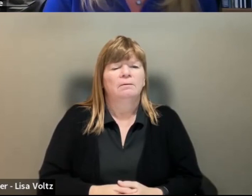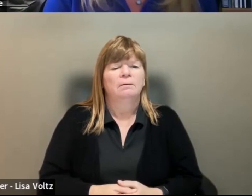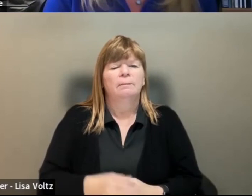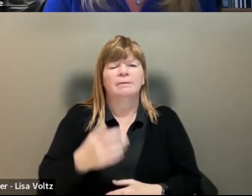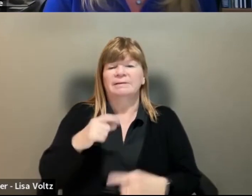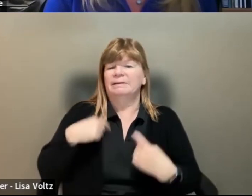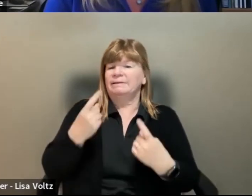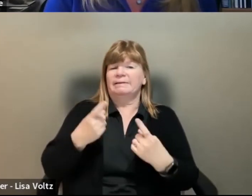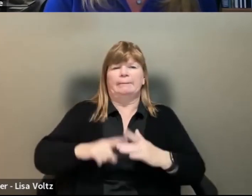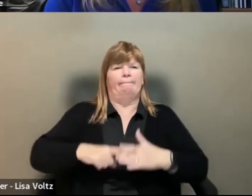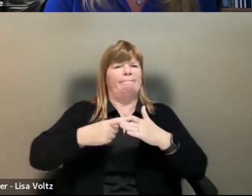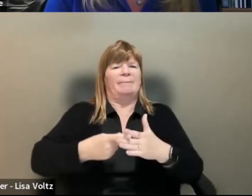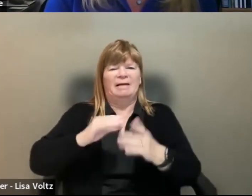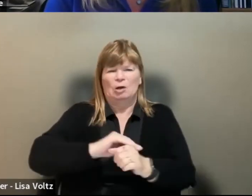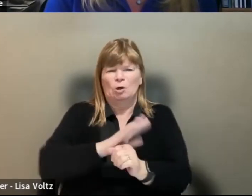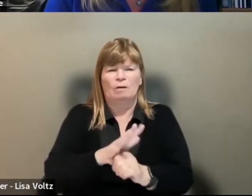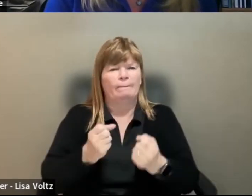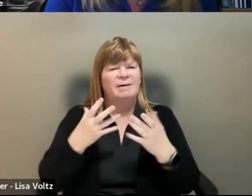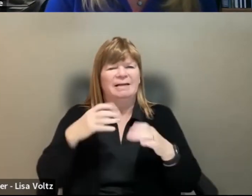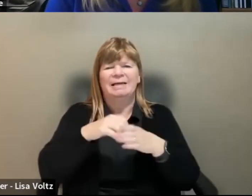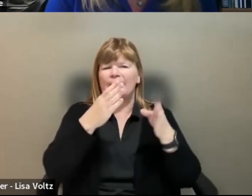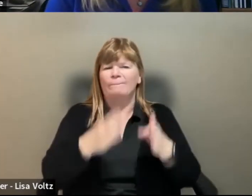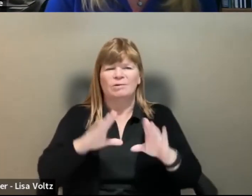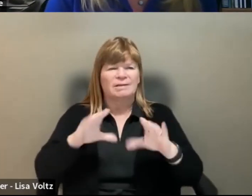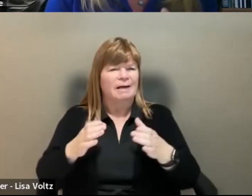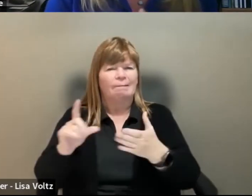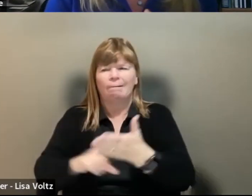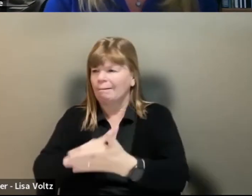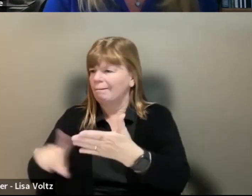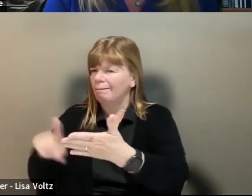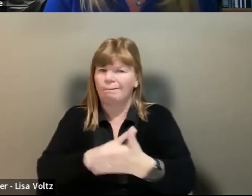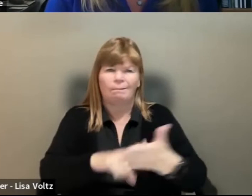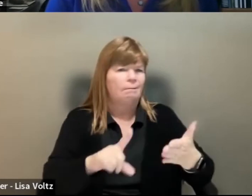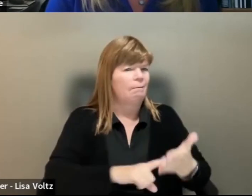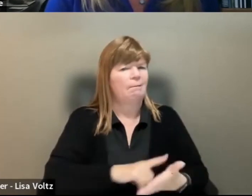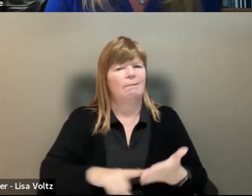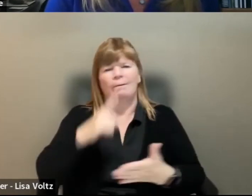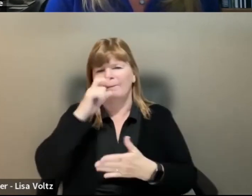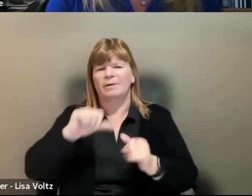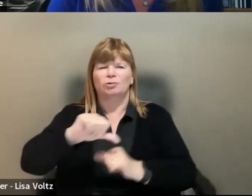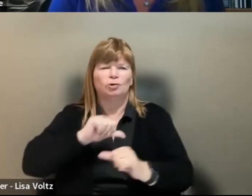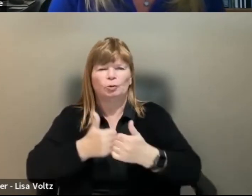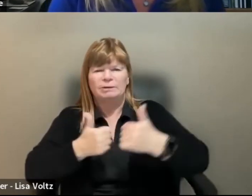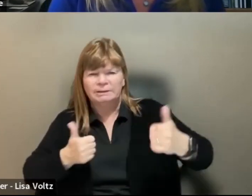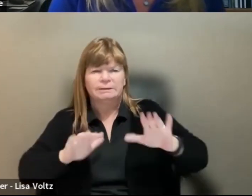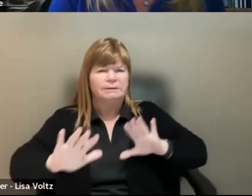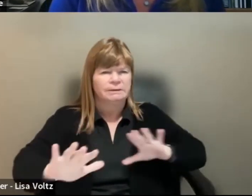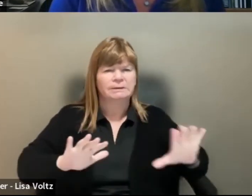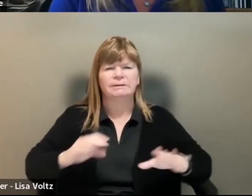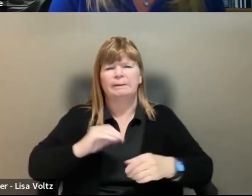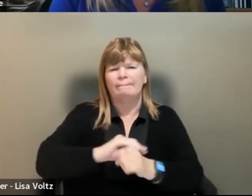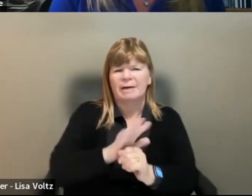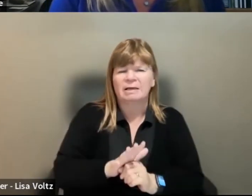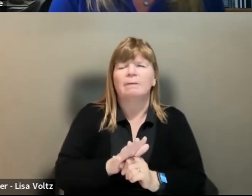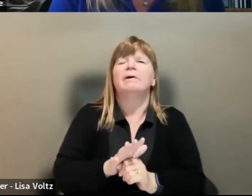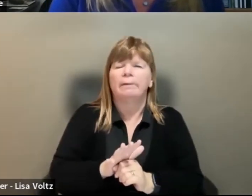COVID, when a lot of the in-person classes were all canceled due to social distancing and the pandemic itself, we